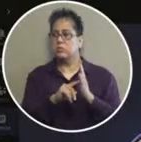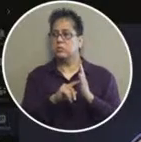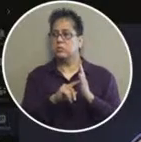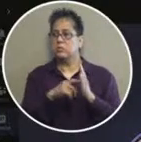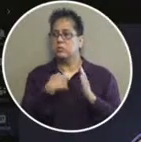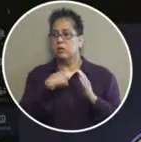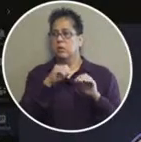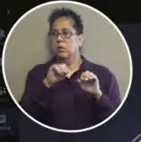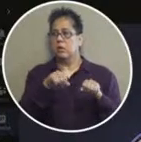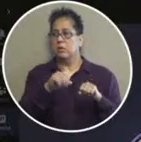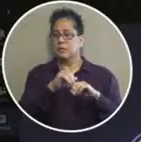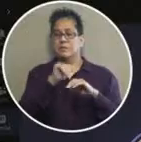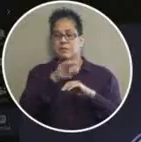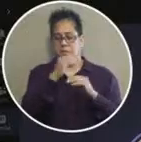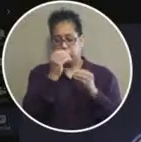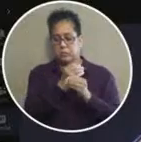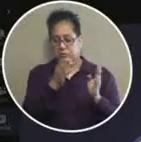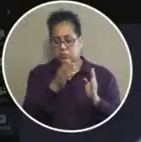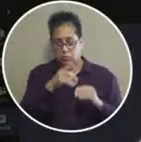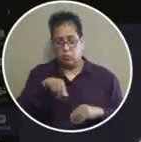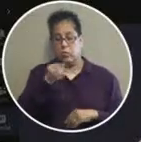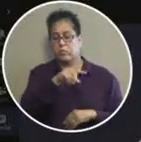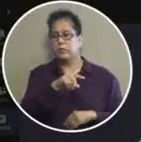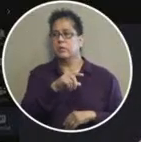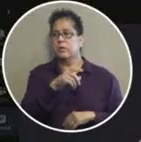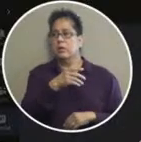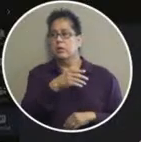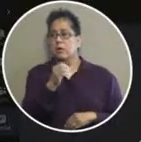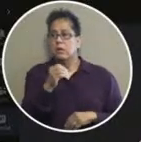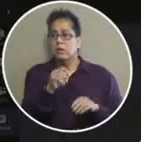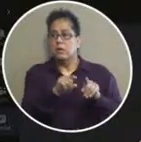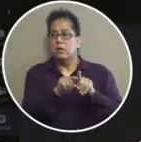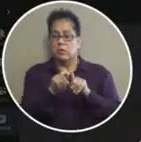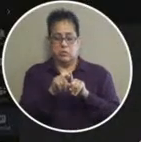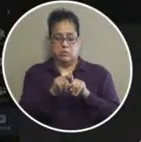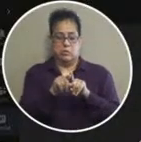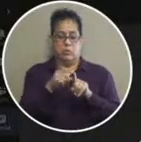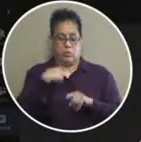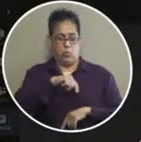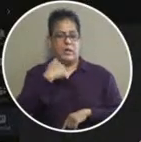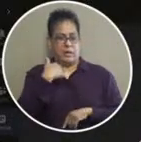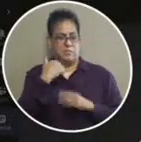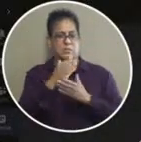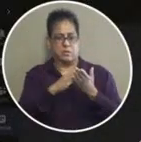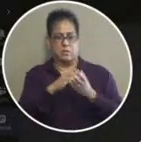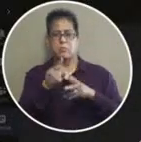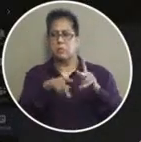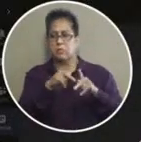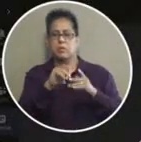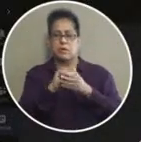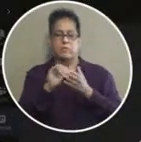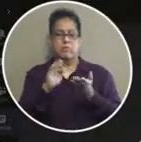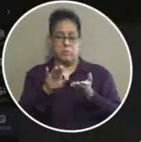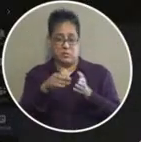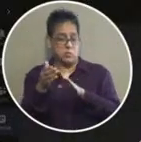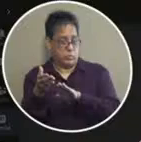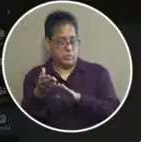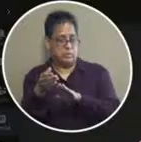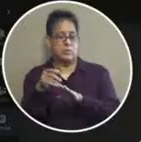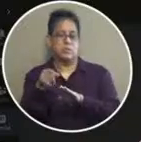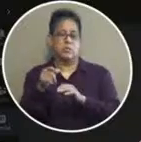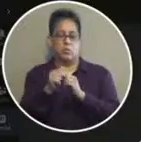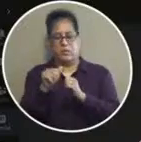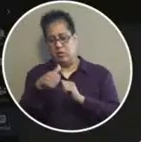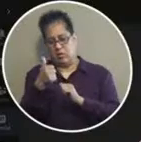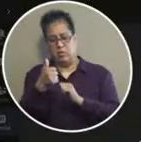can send information to all of you. And definitely, as we have some people that passed away that has